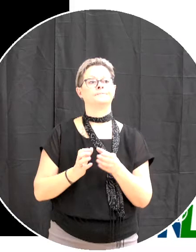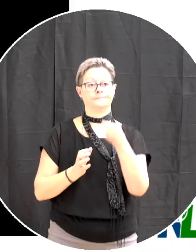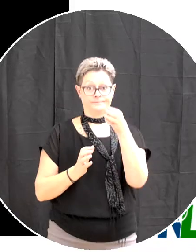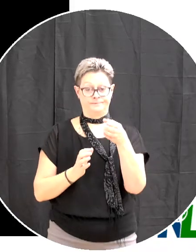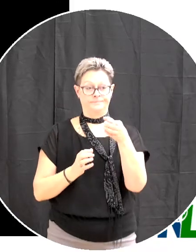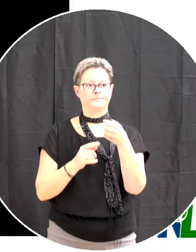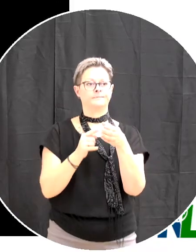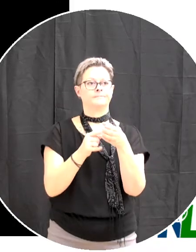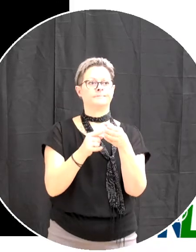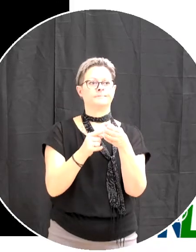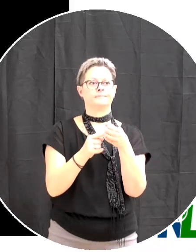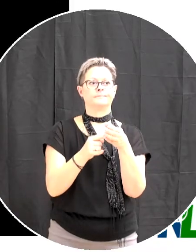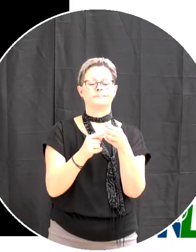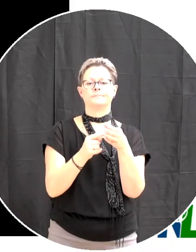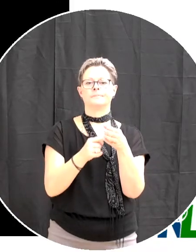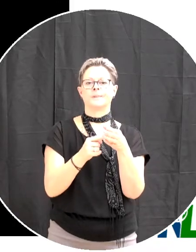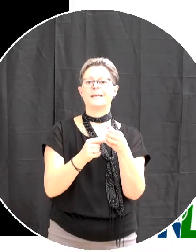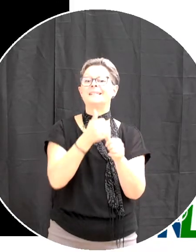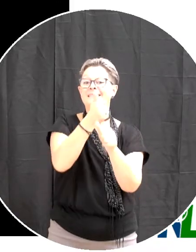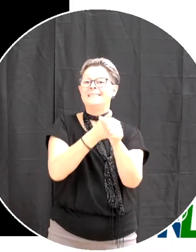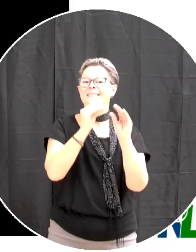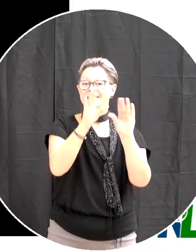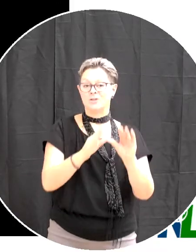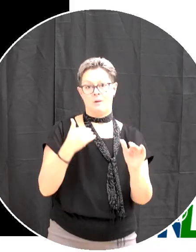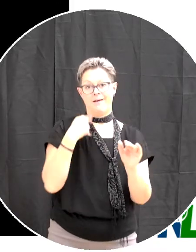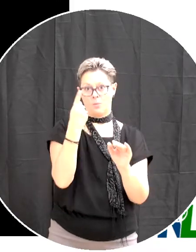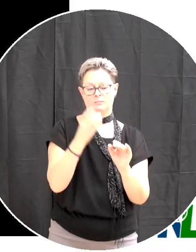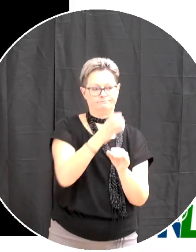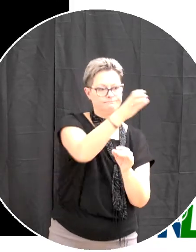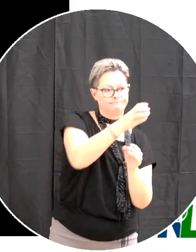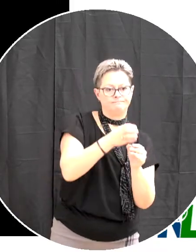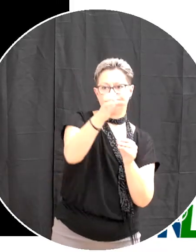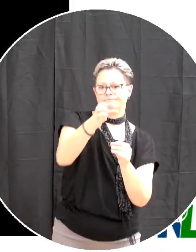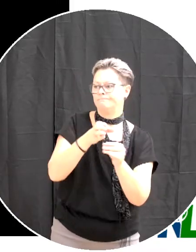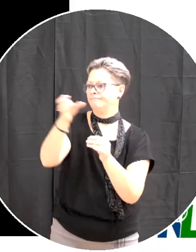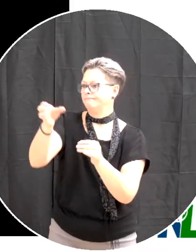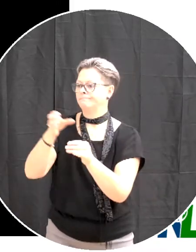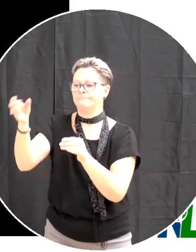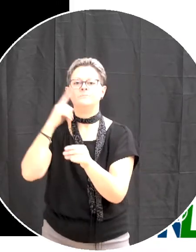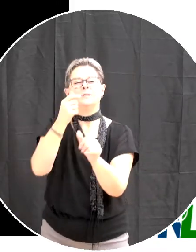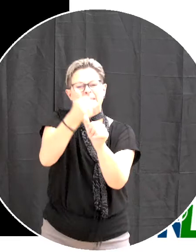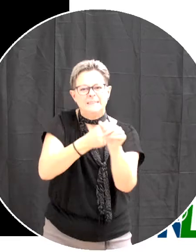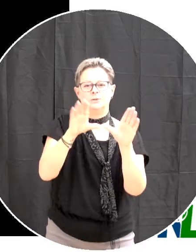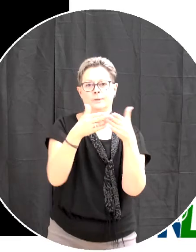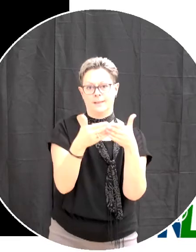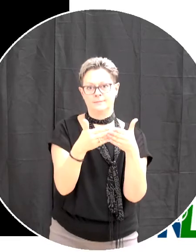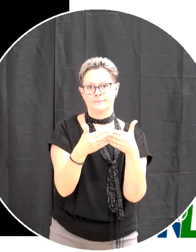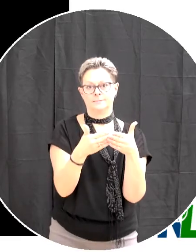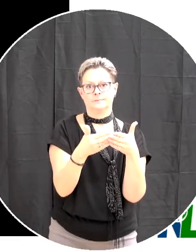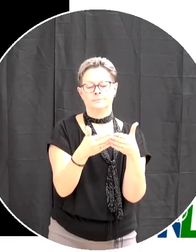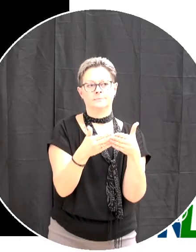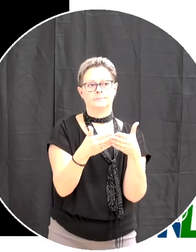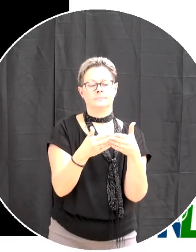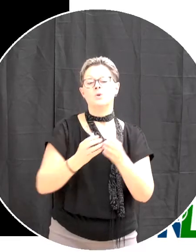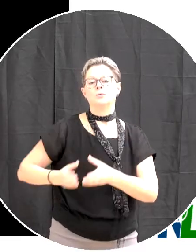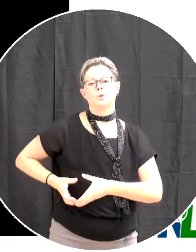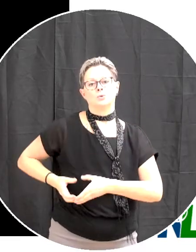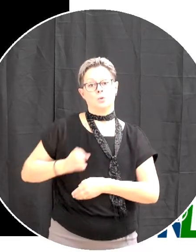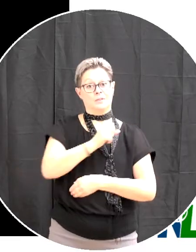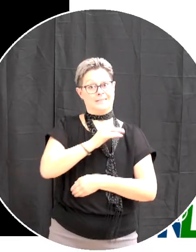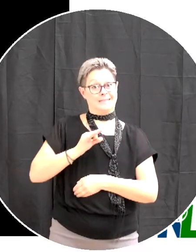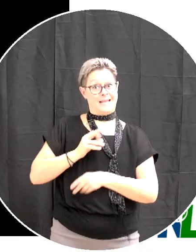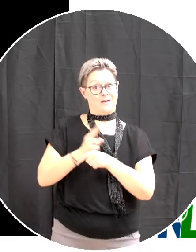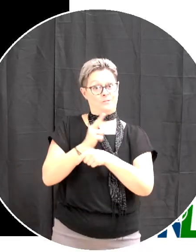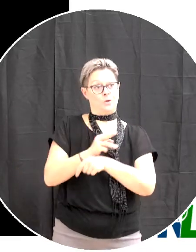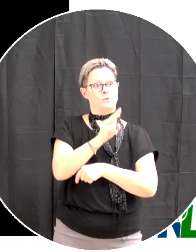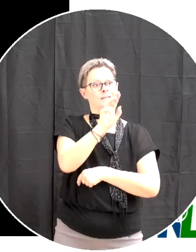And these are distributed to each teacher at each classroom throughout the school. Only our custodial staff use a 10